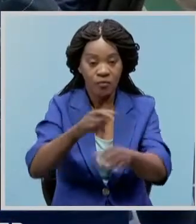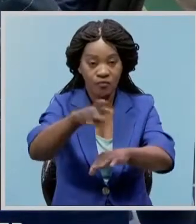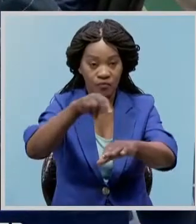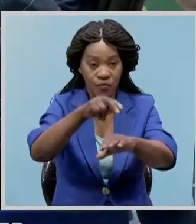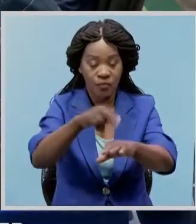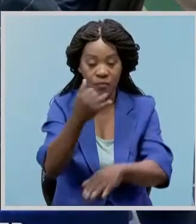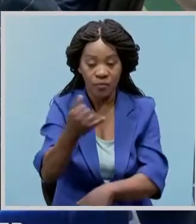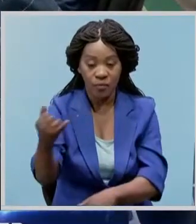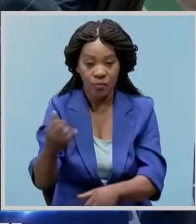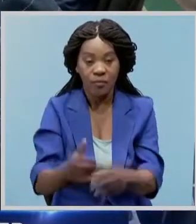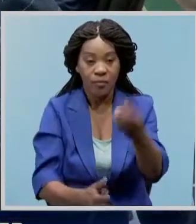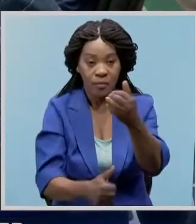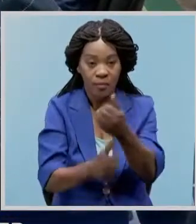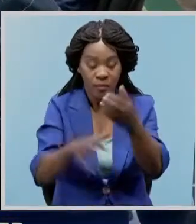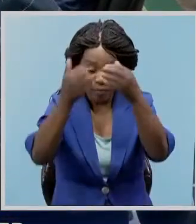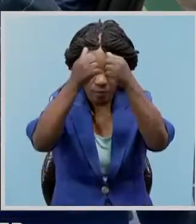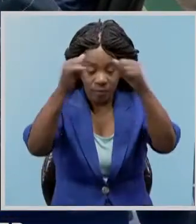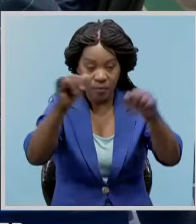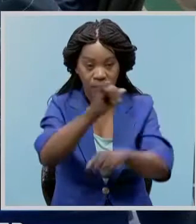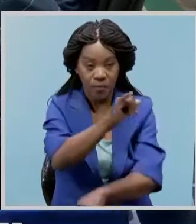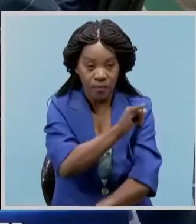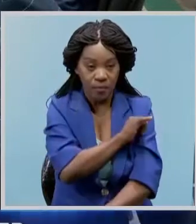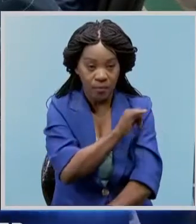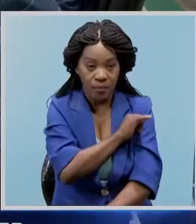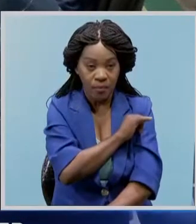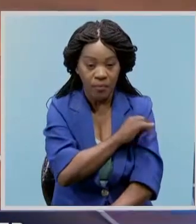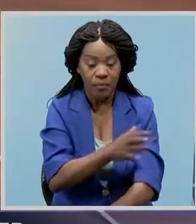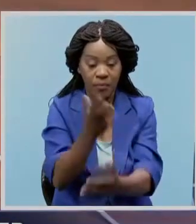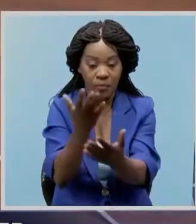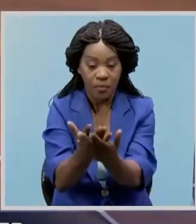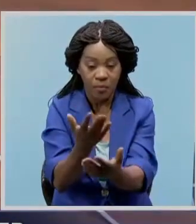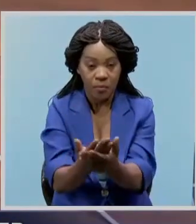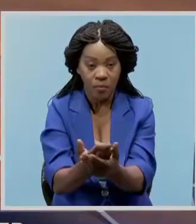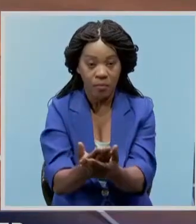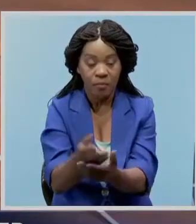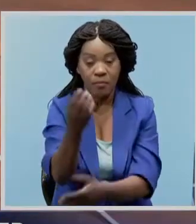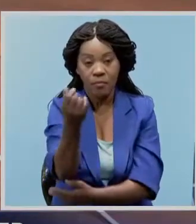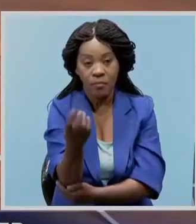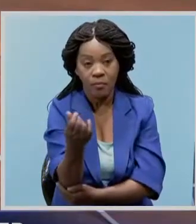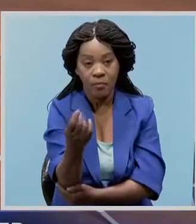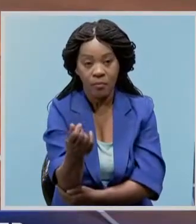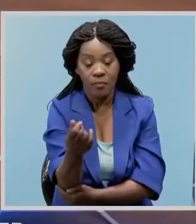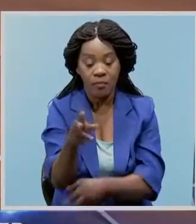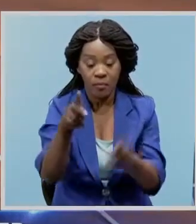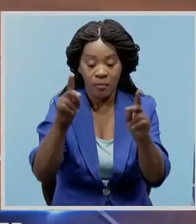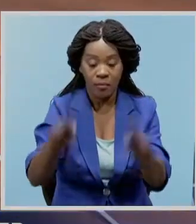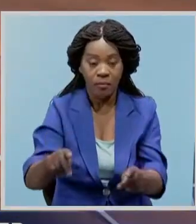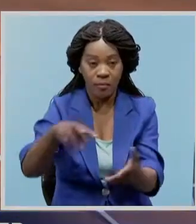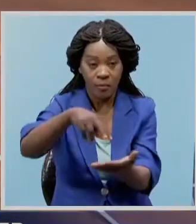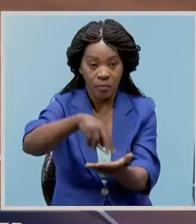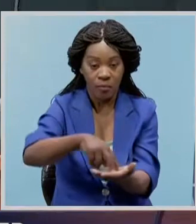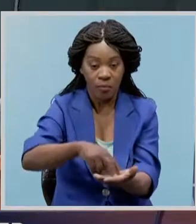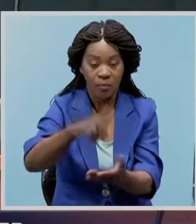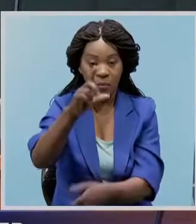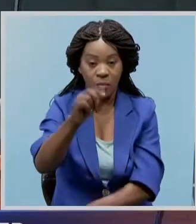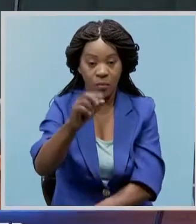President INONGE WINA addressed matters ranging from the proposed nomination fees for candidates contesting the